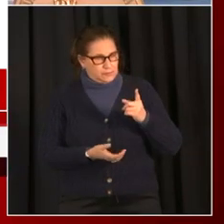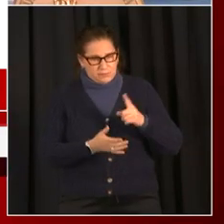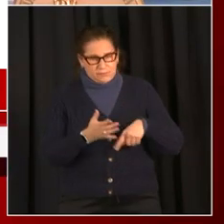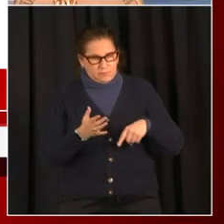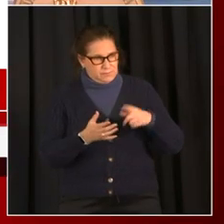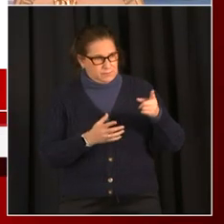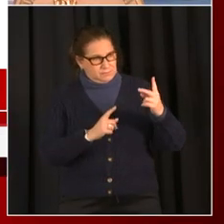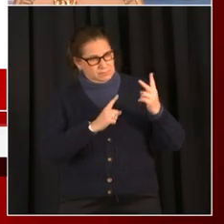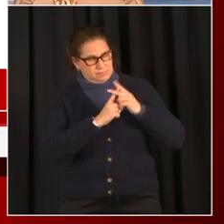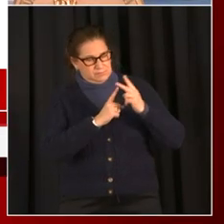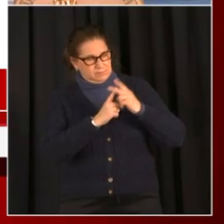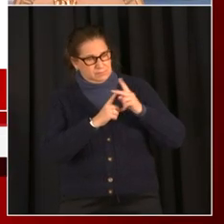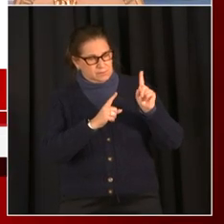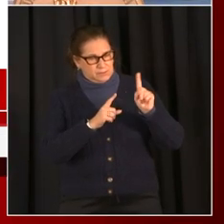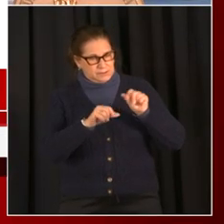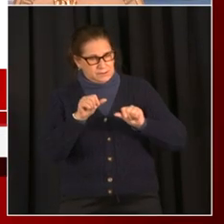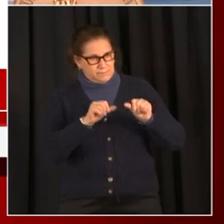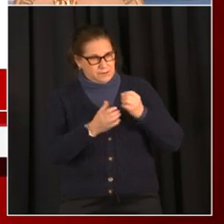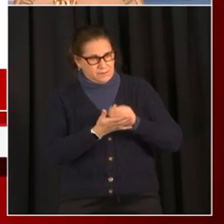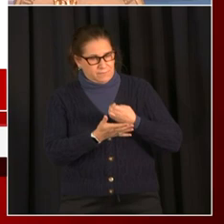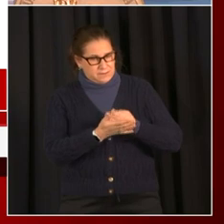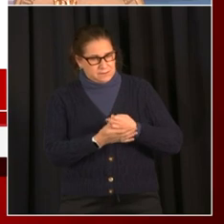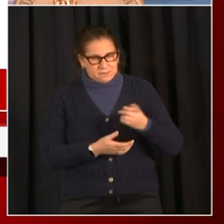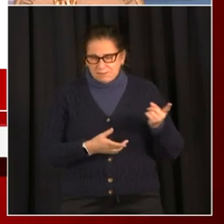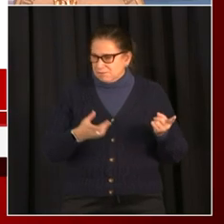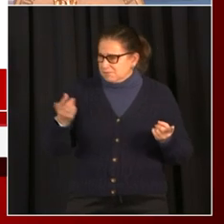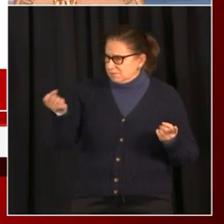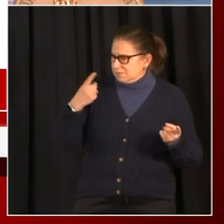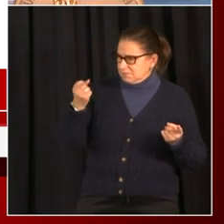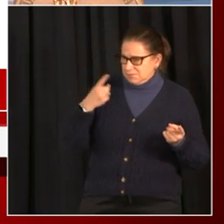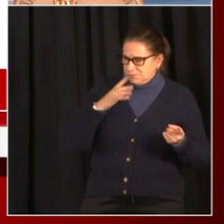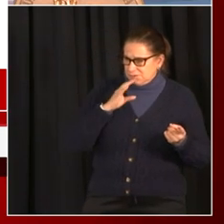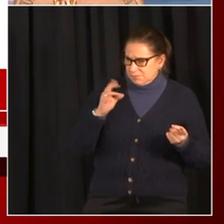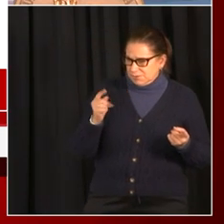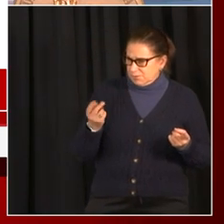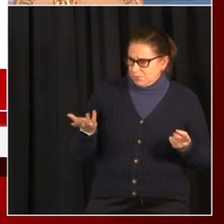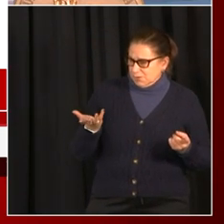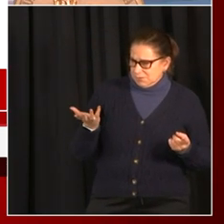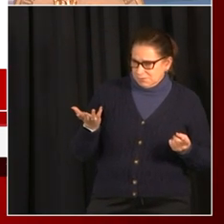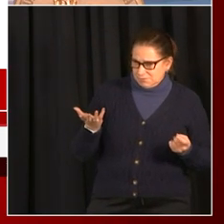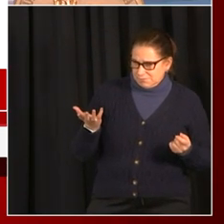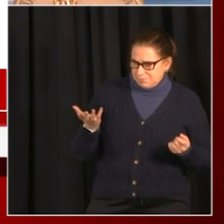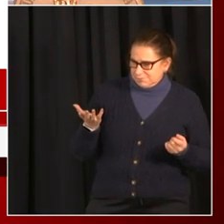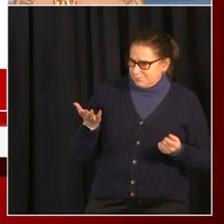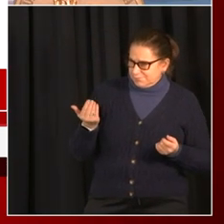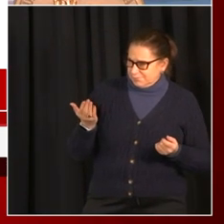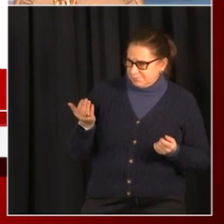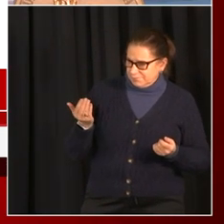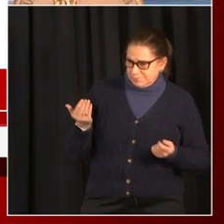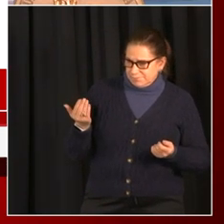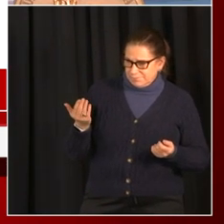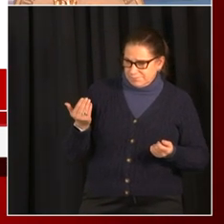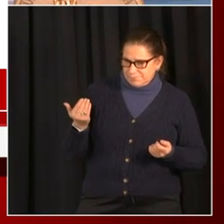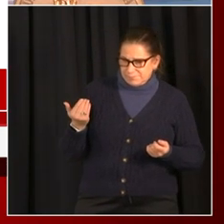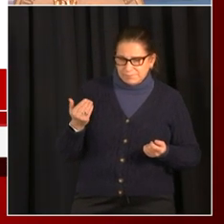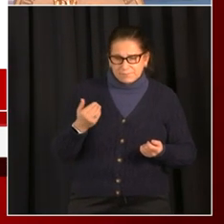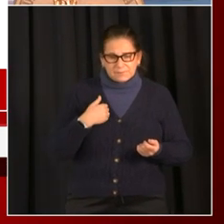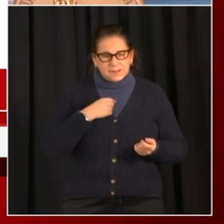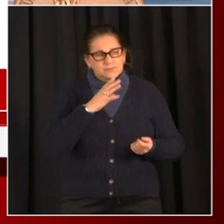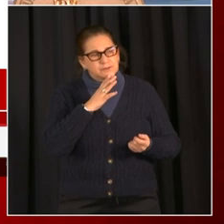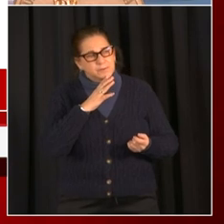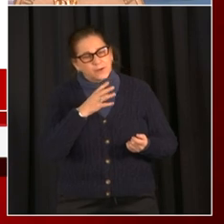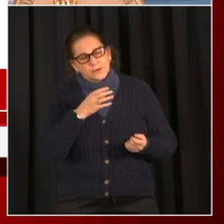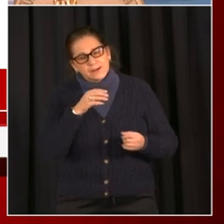Well, Lou, I'm not sure what you're referring to, but pretty consistently, dining has been cited as one